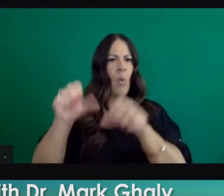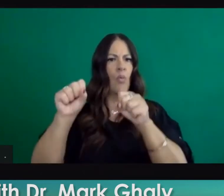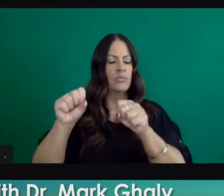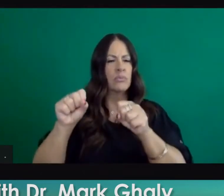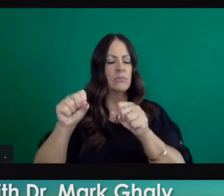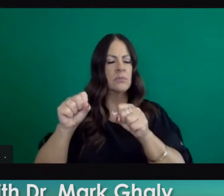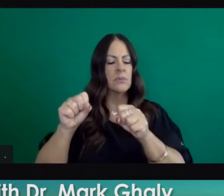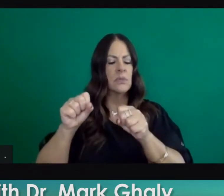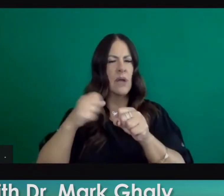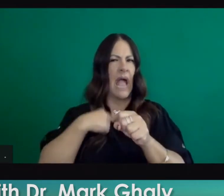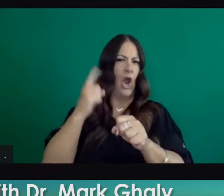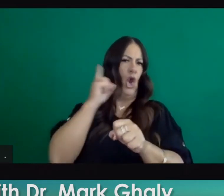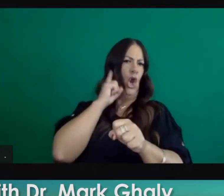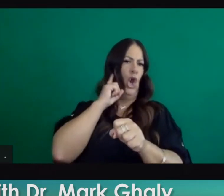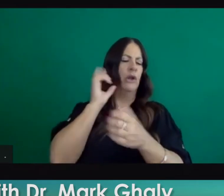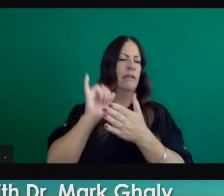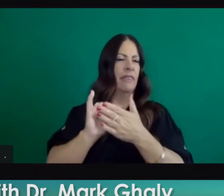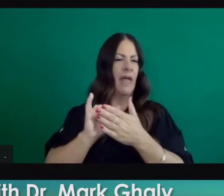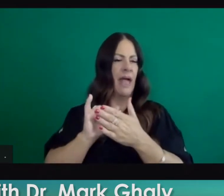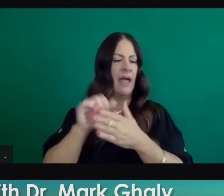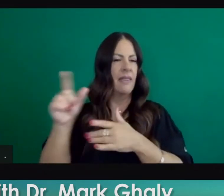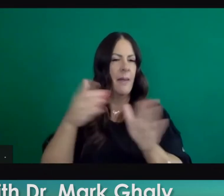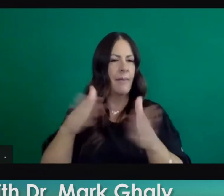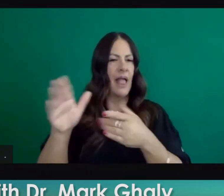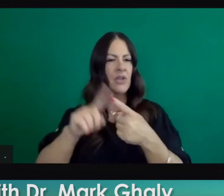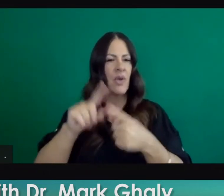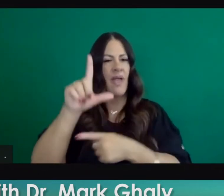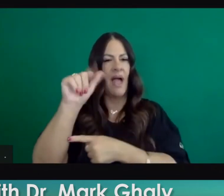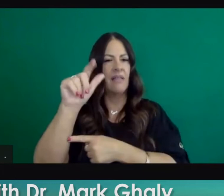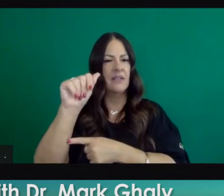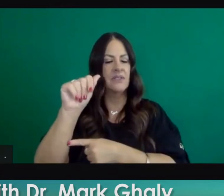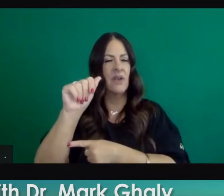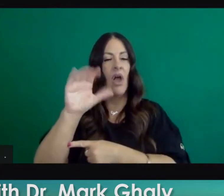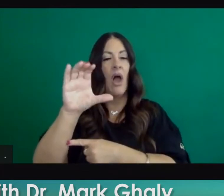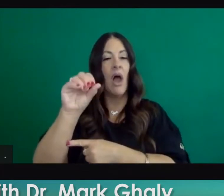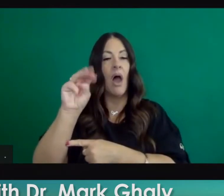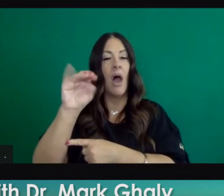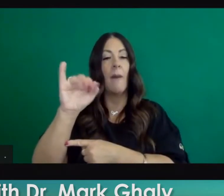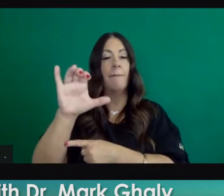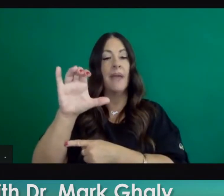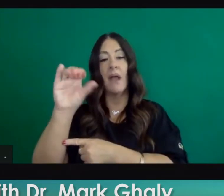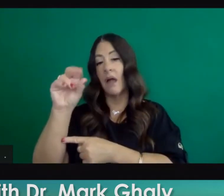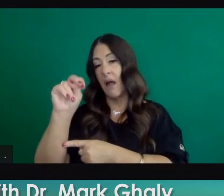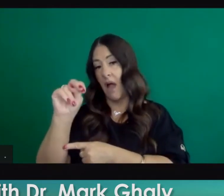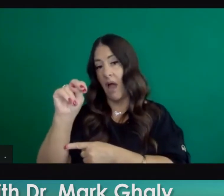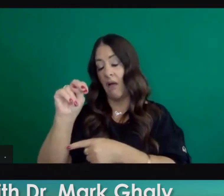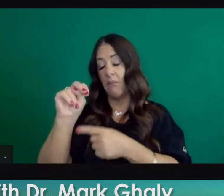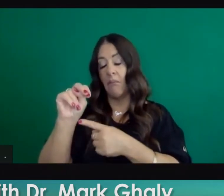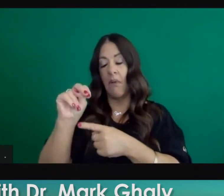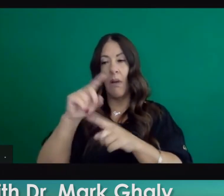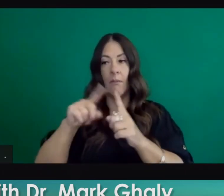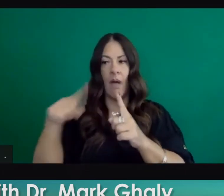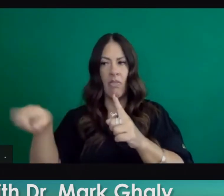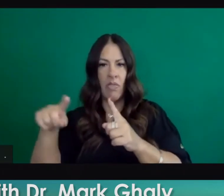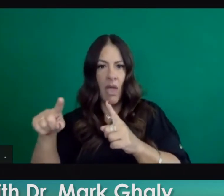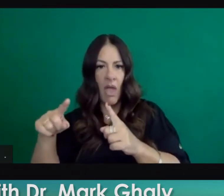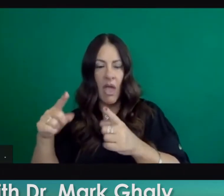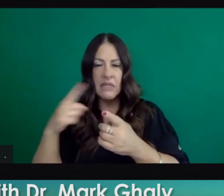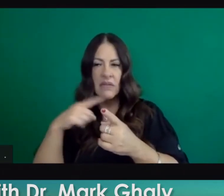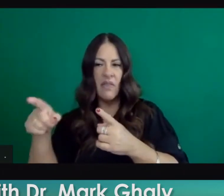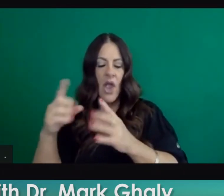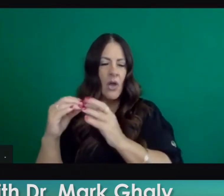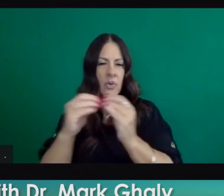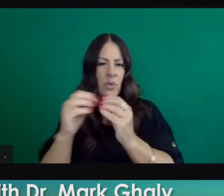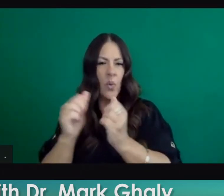news report, this December is planning on holding the Los Angeles Comic Con. The event organizers have said they've talked with health officials.